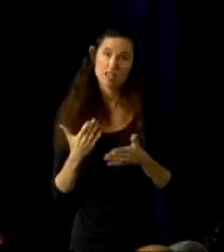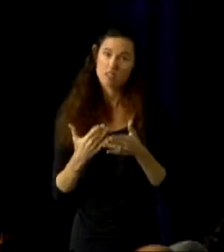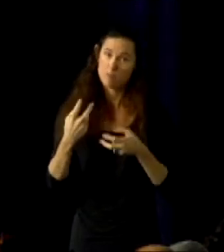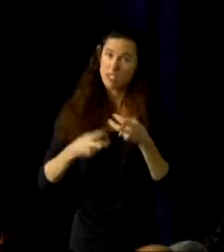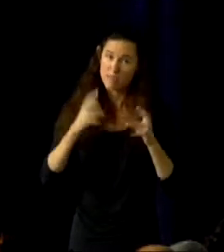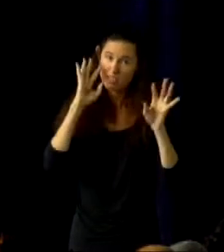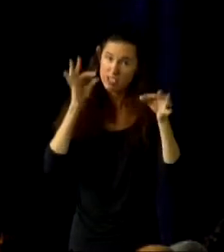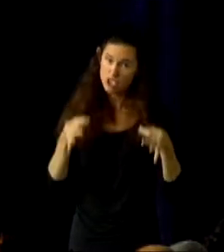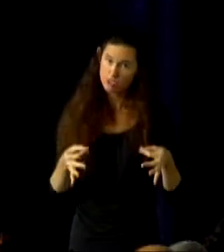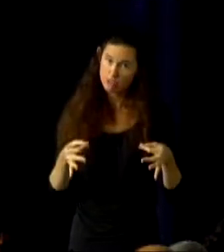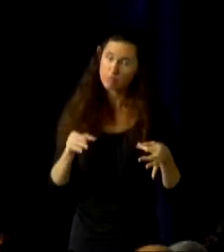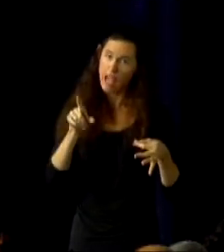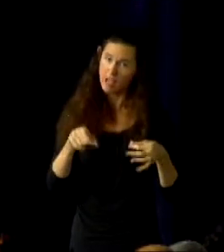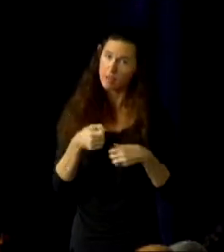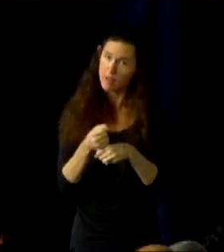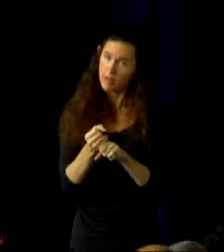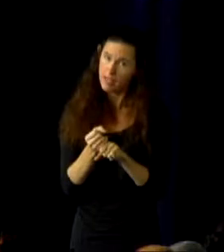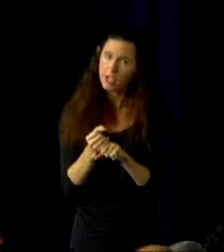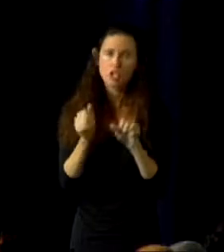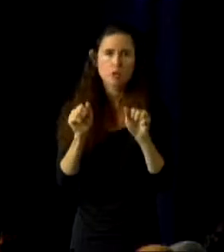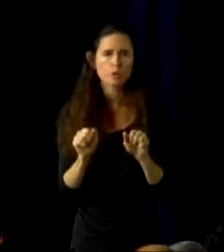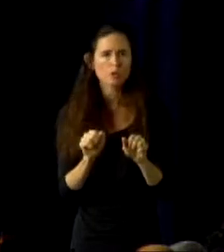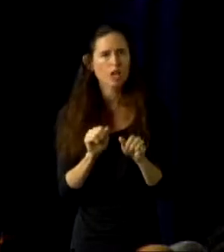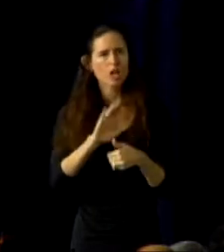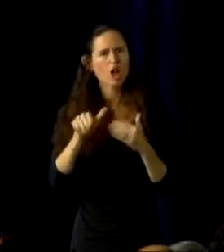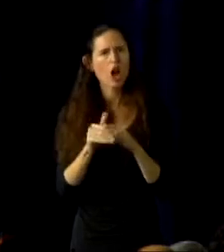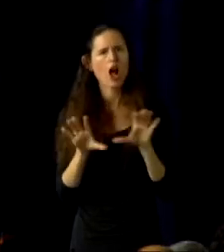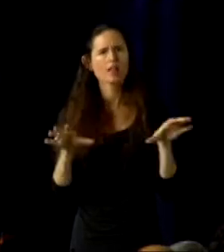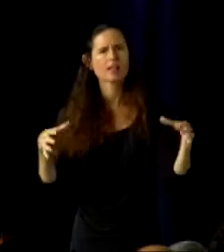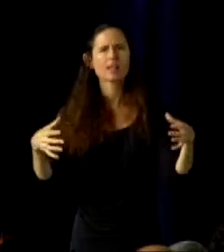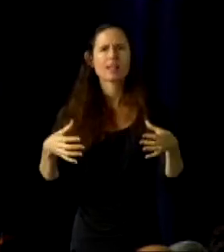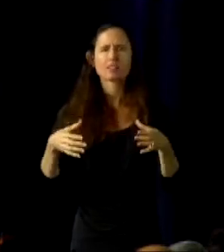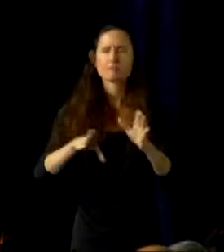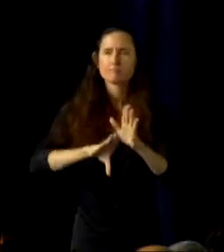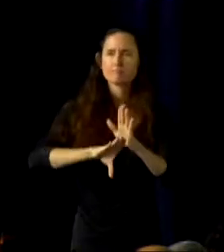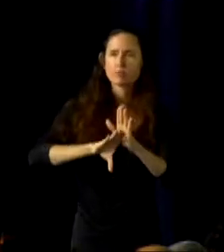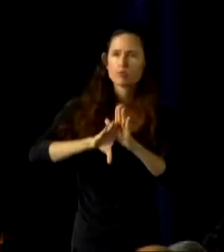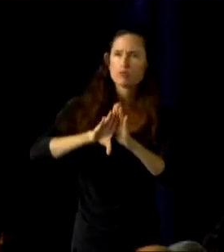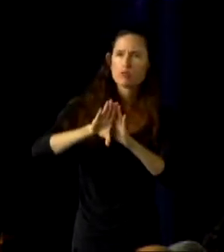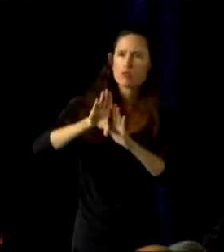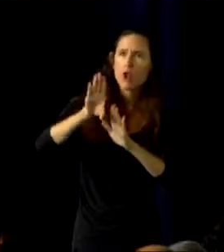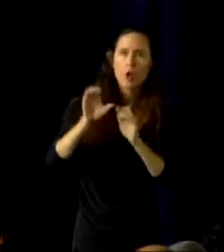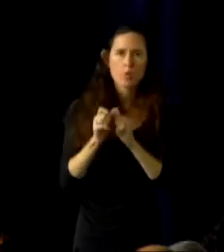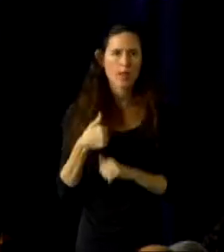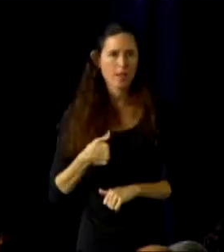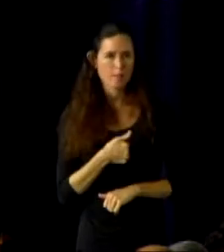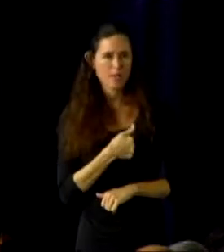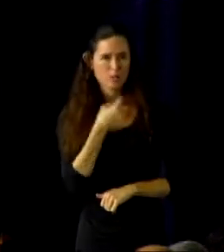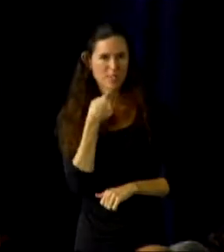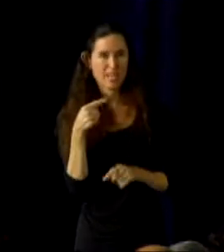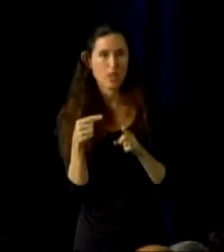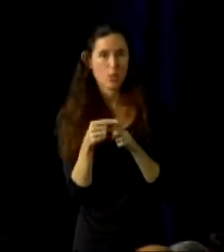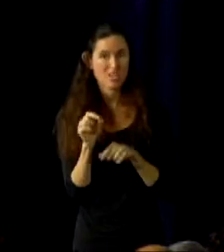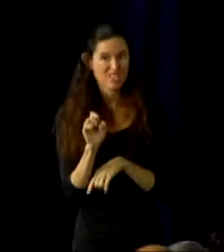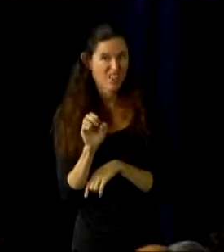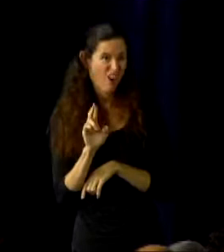that have to be made. You can all collectively groan with me now as together we say the words ERP.